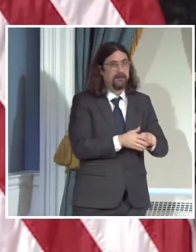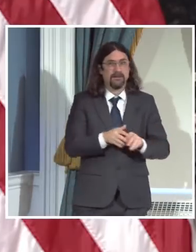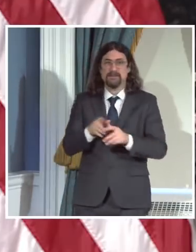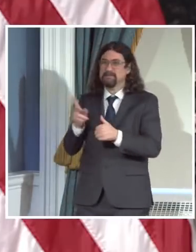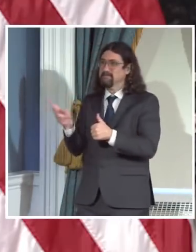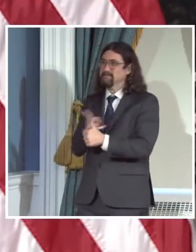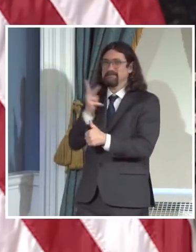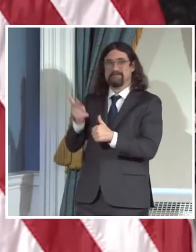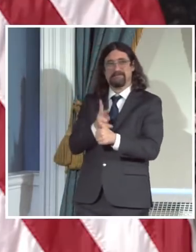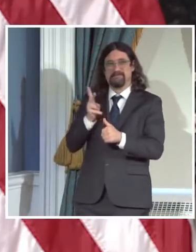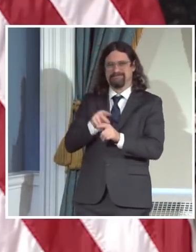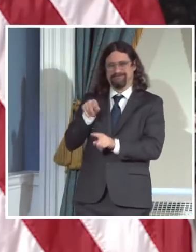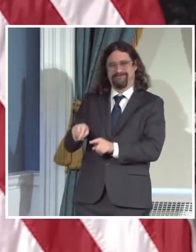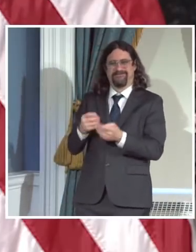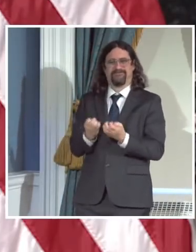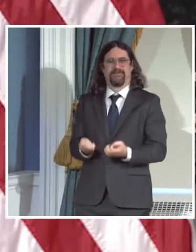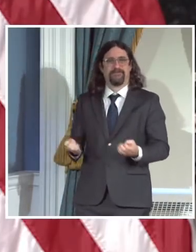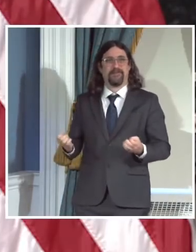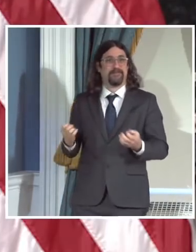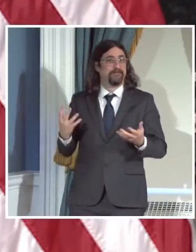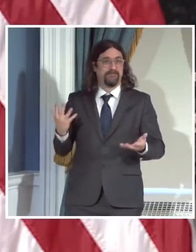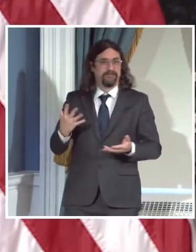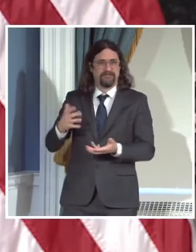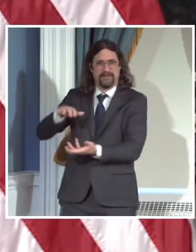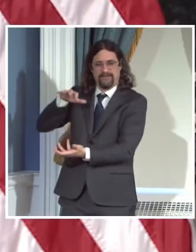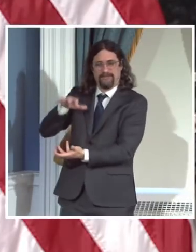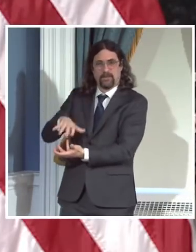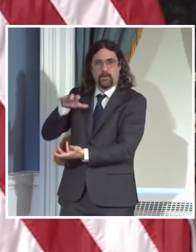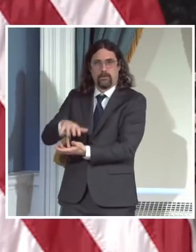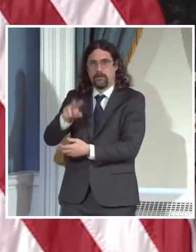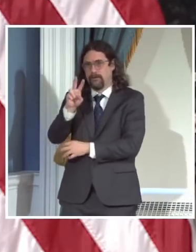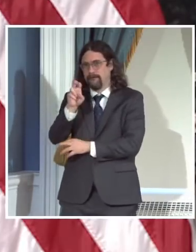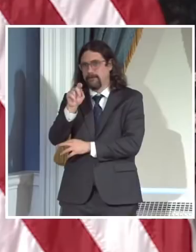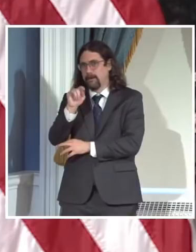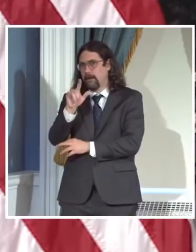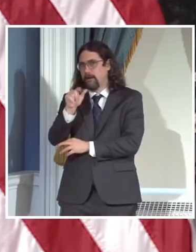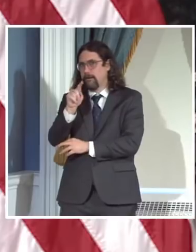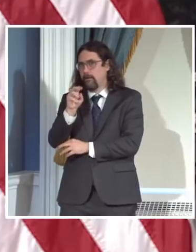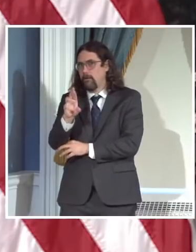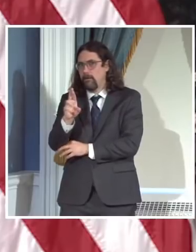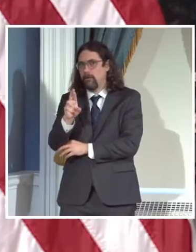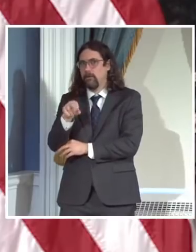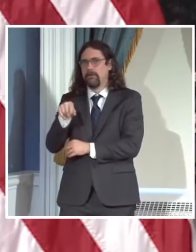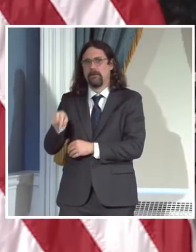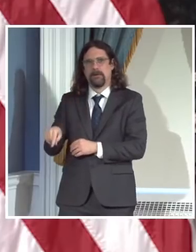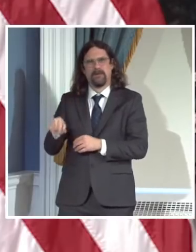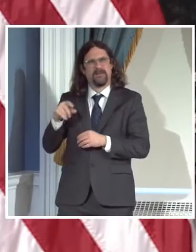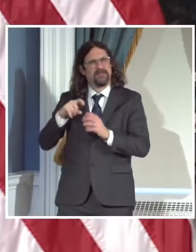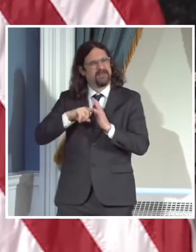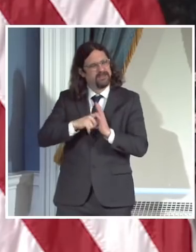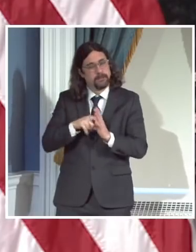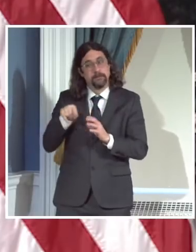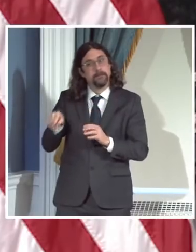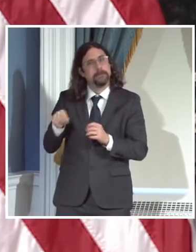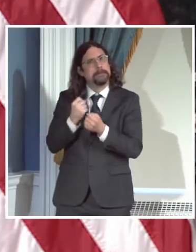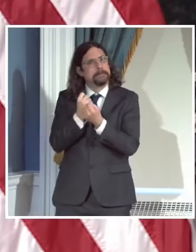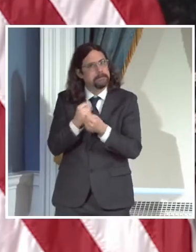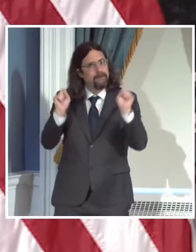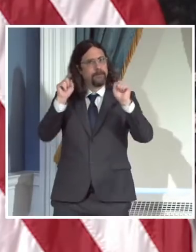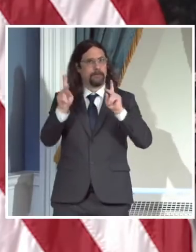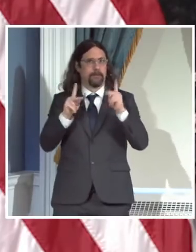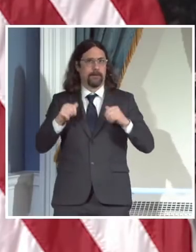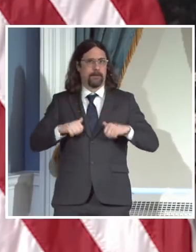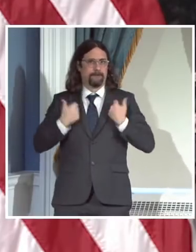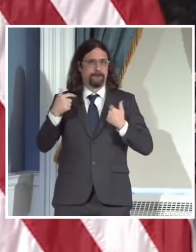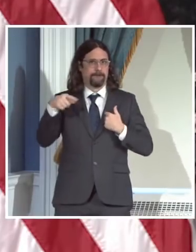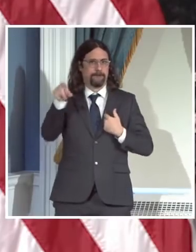our healthcare professionals an opportunity to save lives. We have continued to get a very substantial supply of